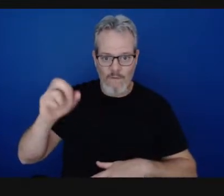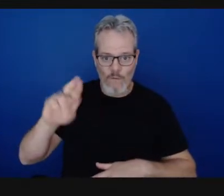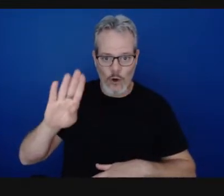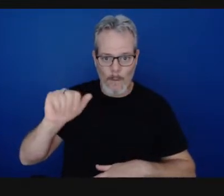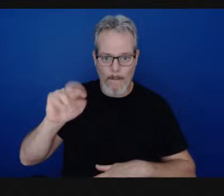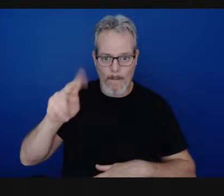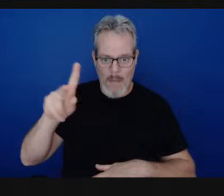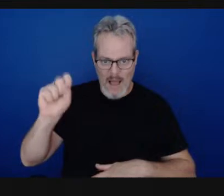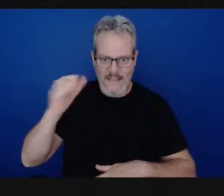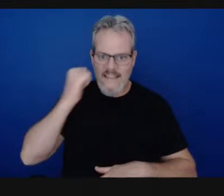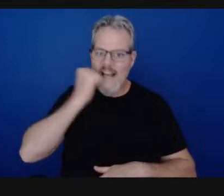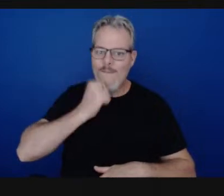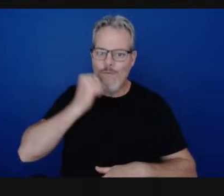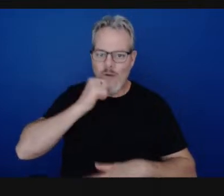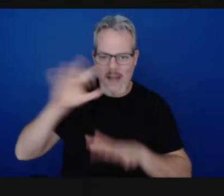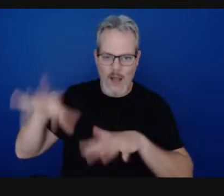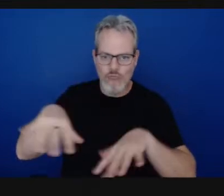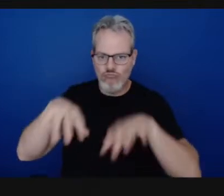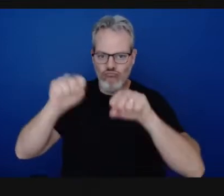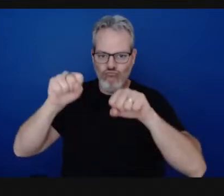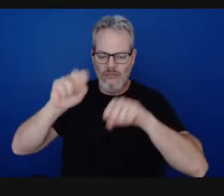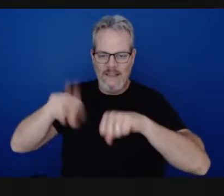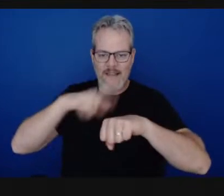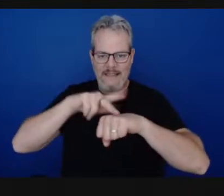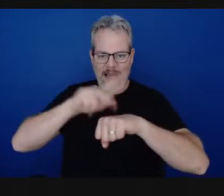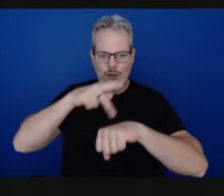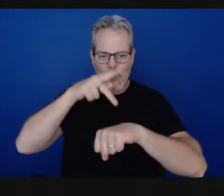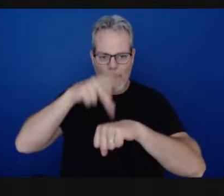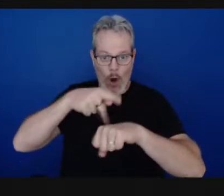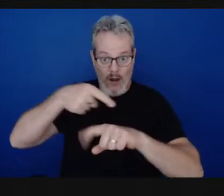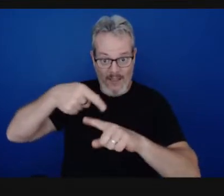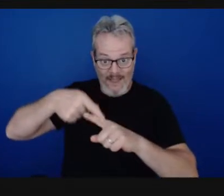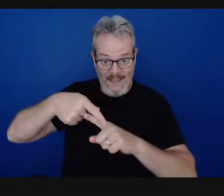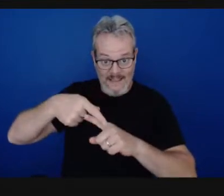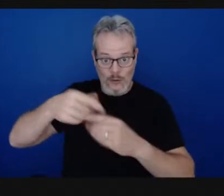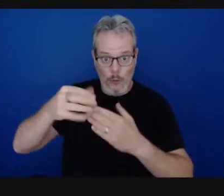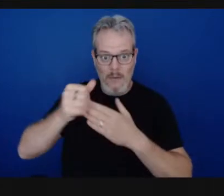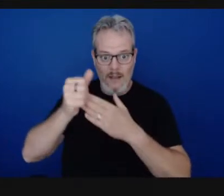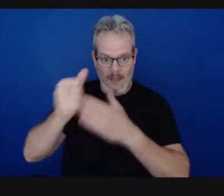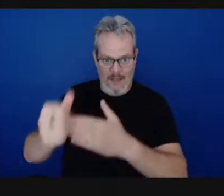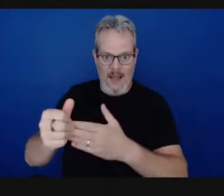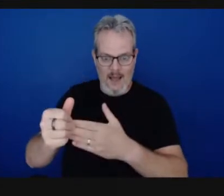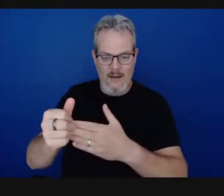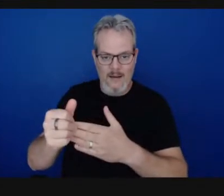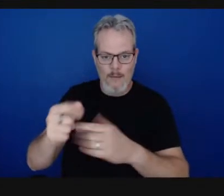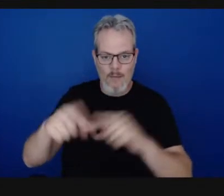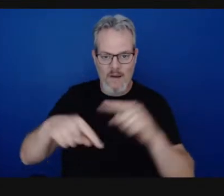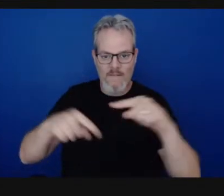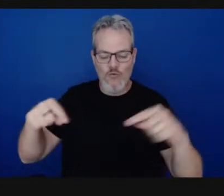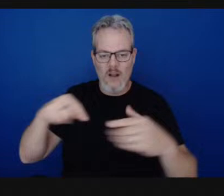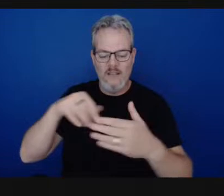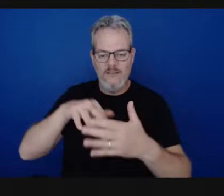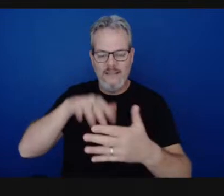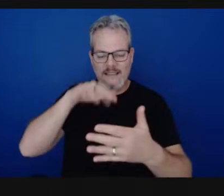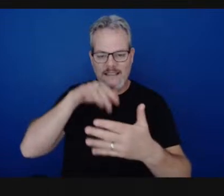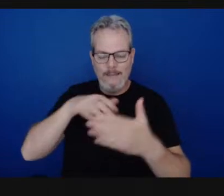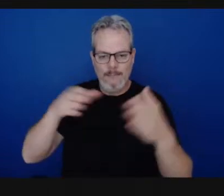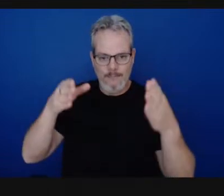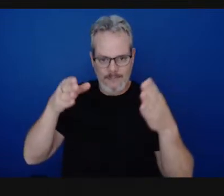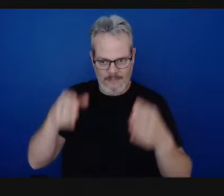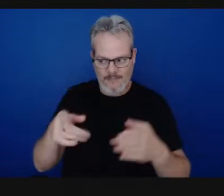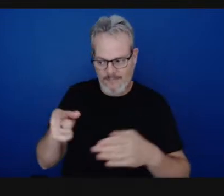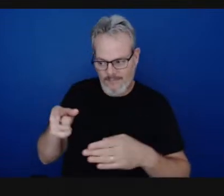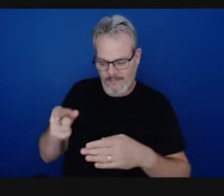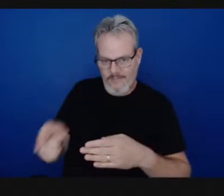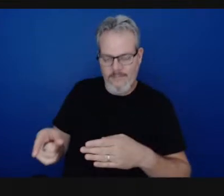by the national park, on this date will be led by the gas specialists, Tricia Nadeau and Christine